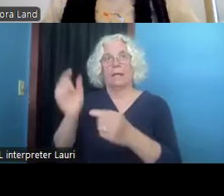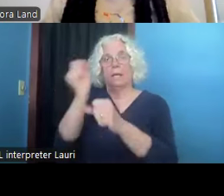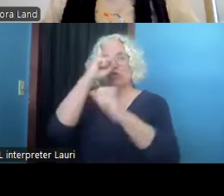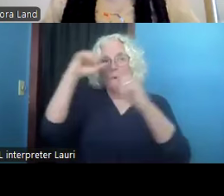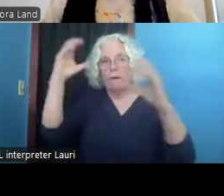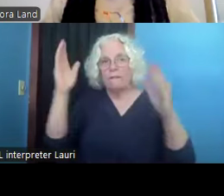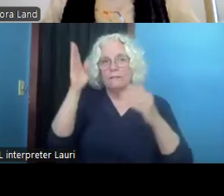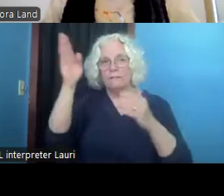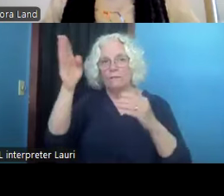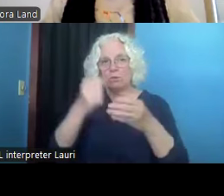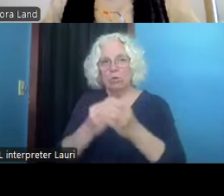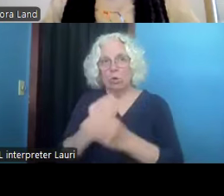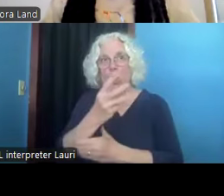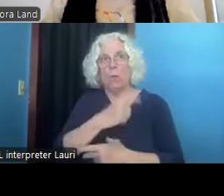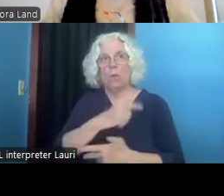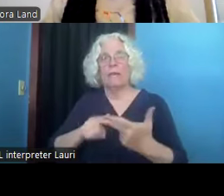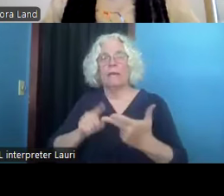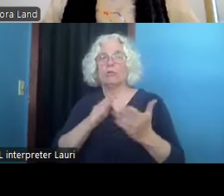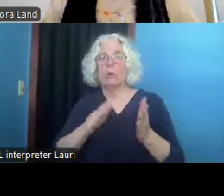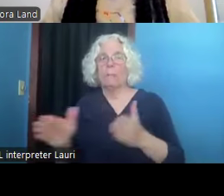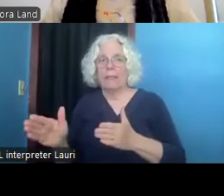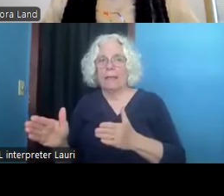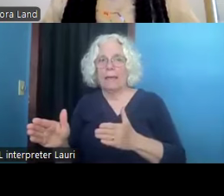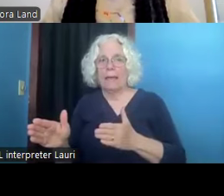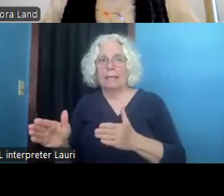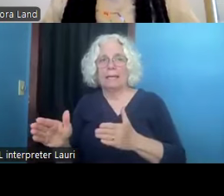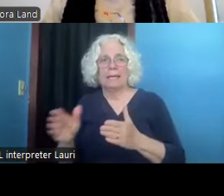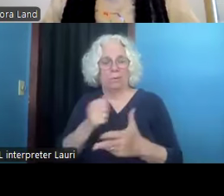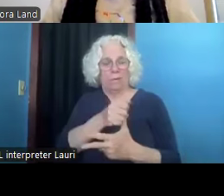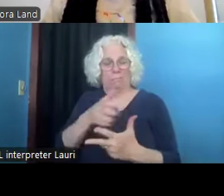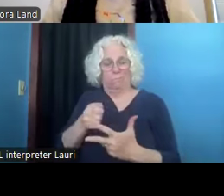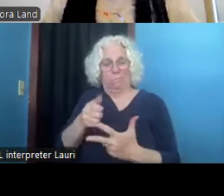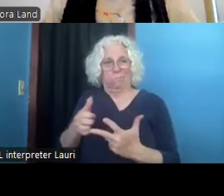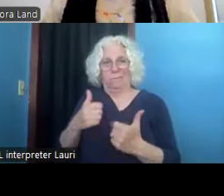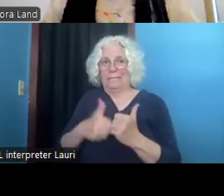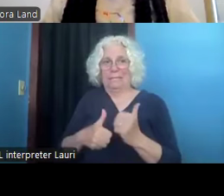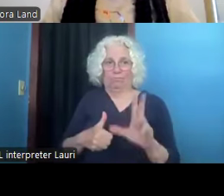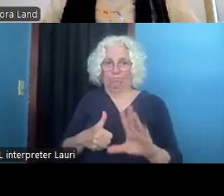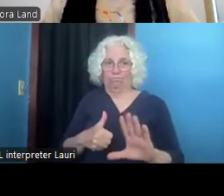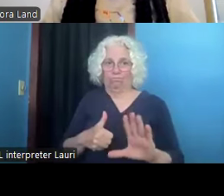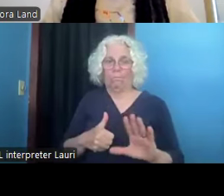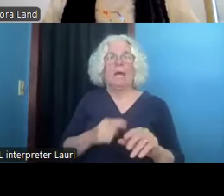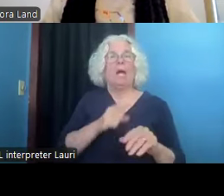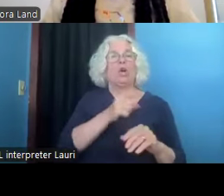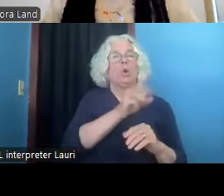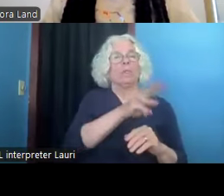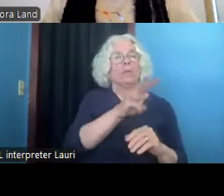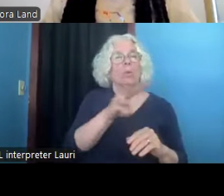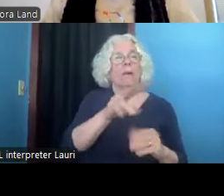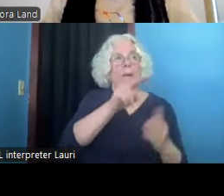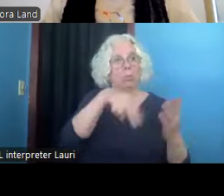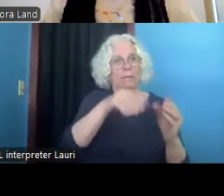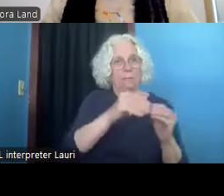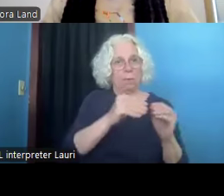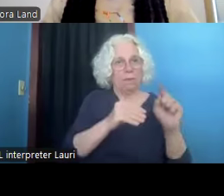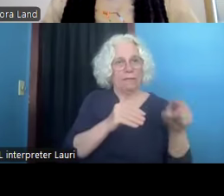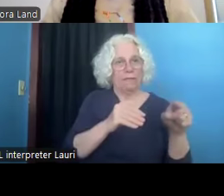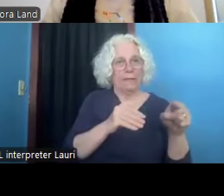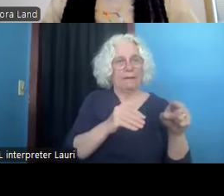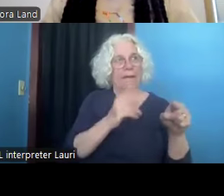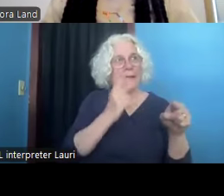for the fellowship. We won't walk through each criteria, but they are listed on our website, and you can find more details in the